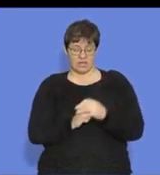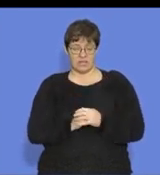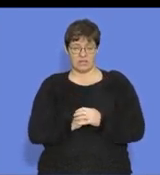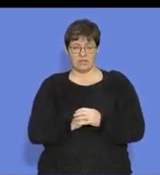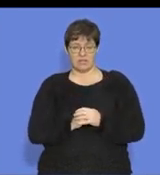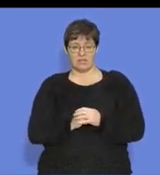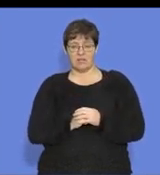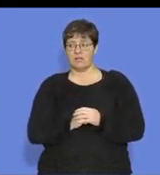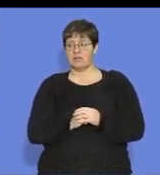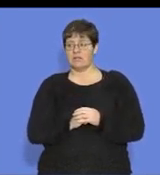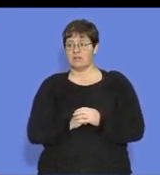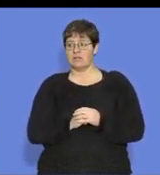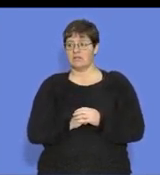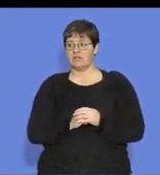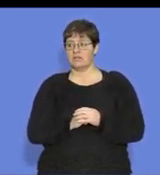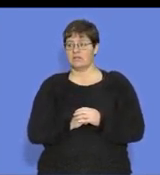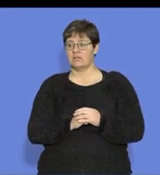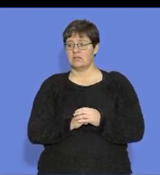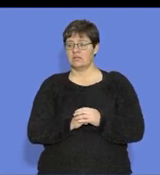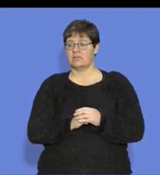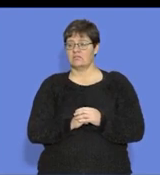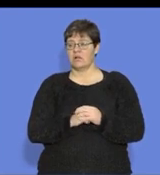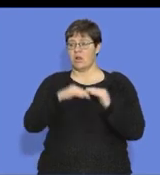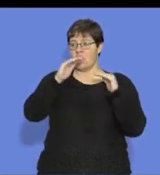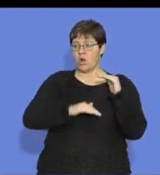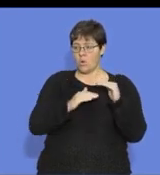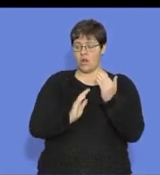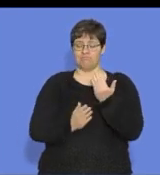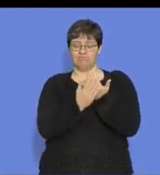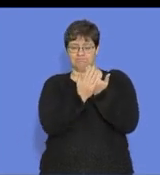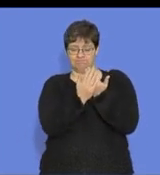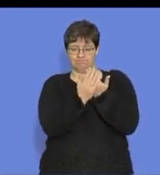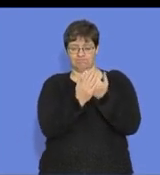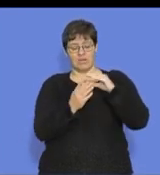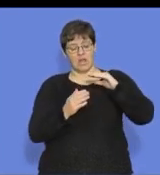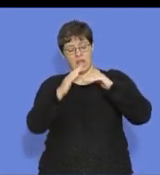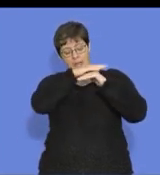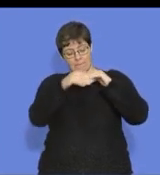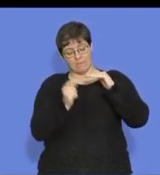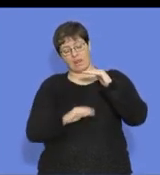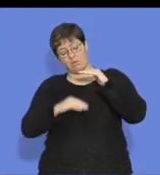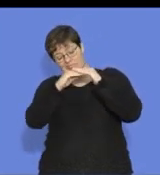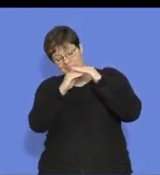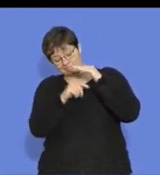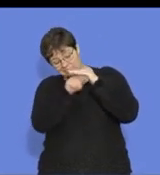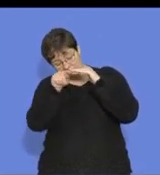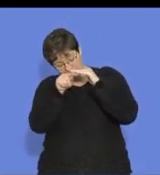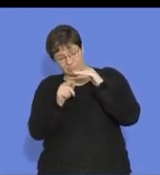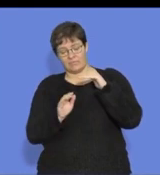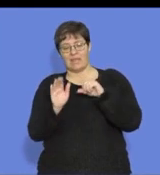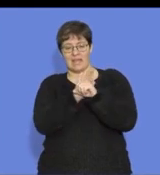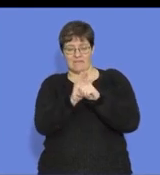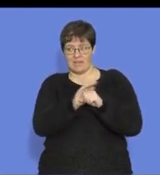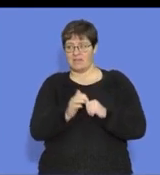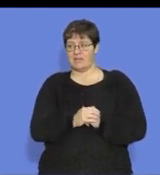lower surface covered with Vaseline. And the last